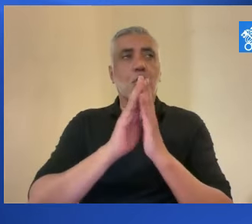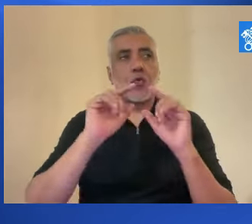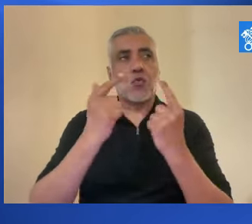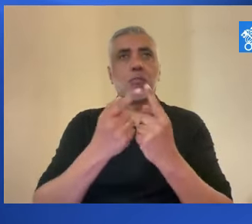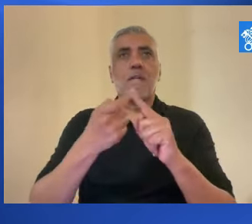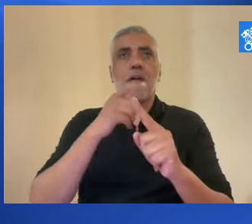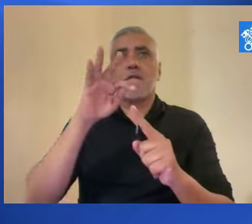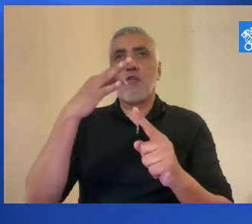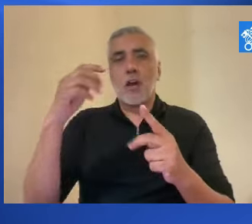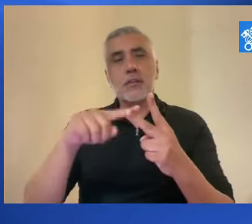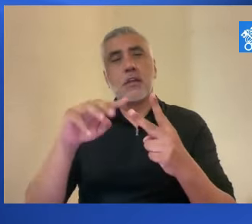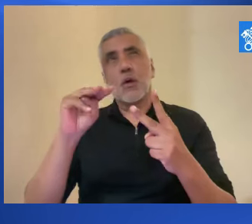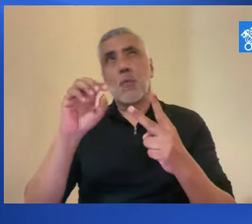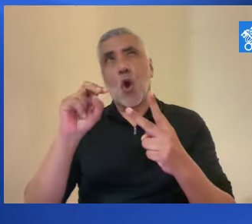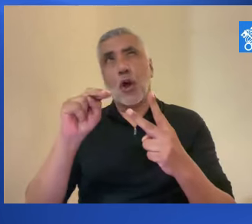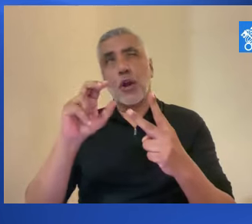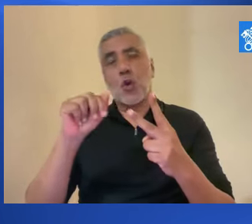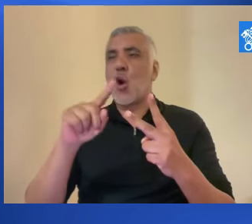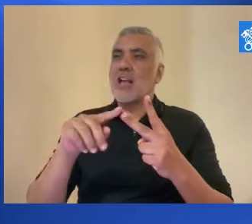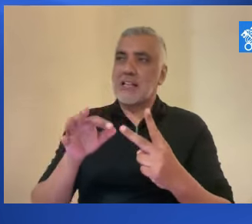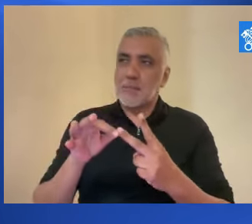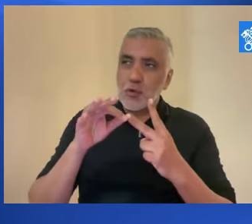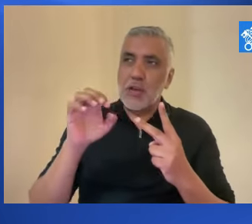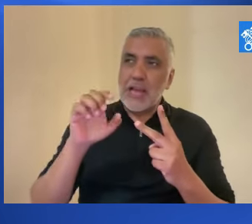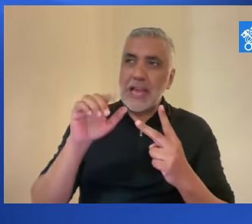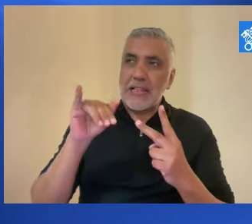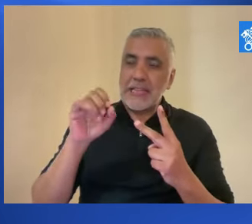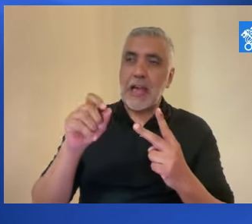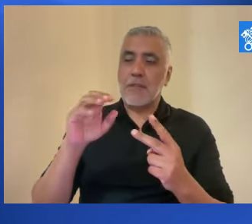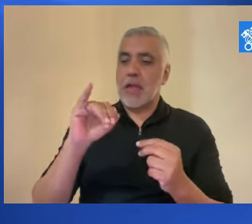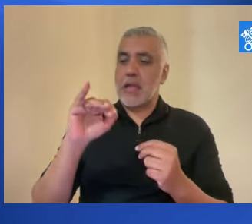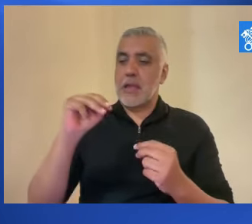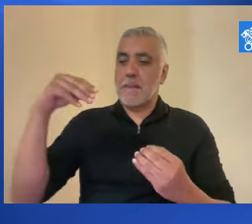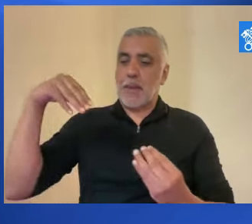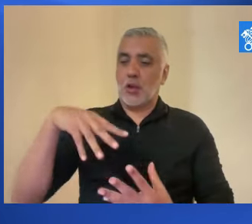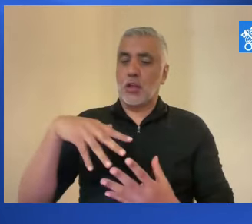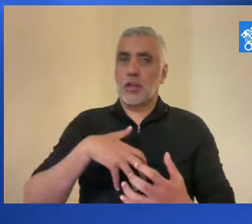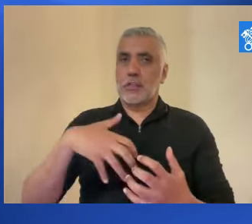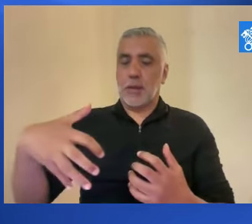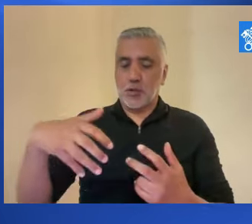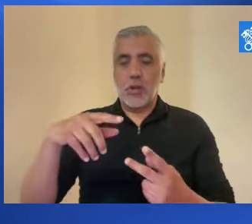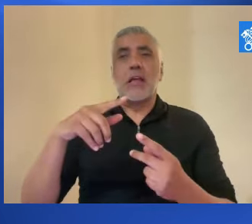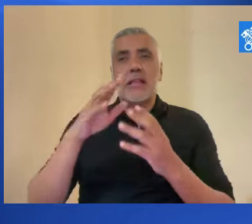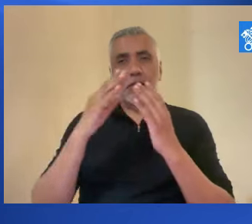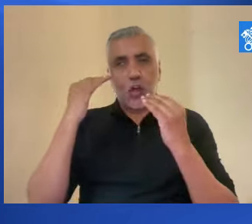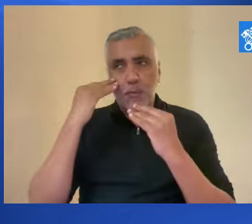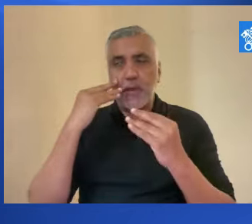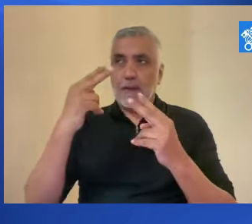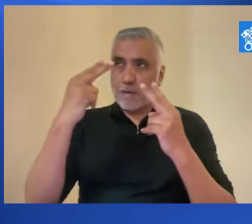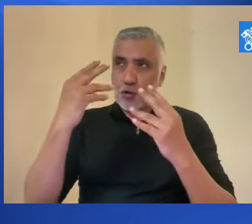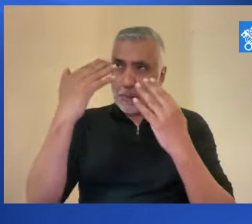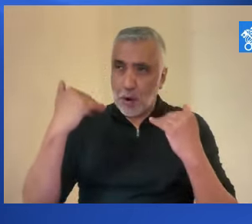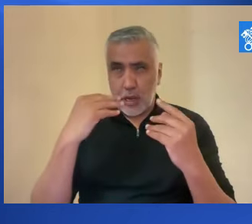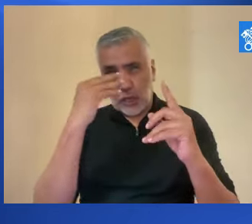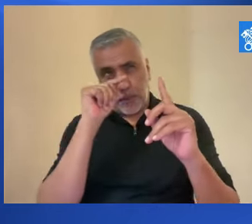the Immaculate Conception of Laval. Let us contemplate the Virgin Mary by putting ourselves in her school of humility and walk with